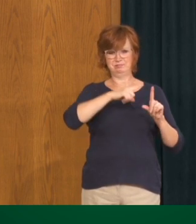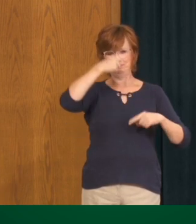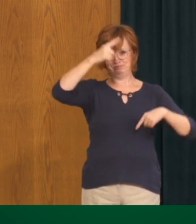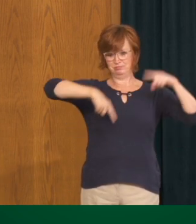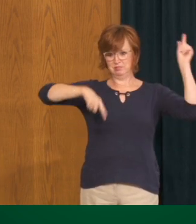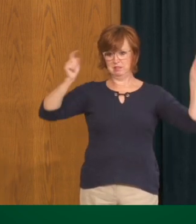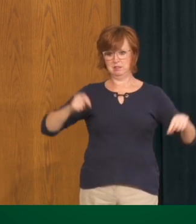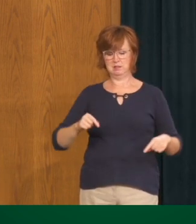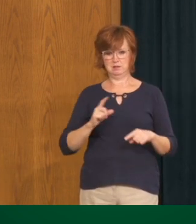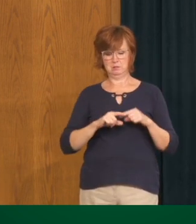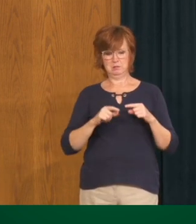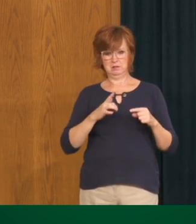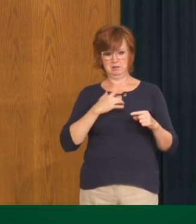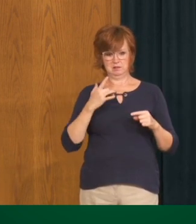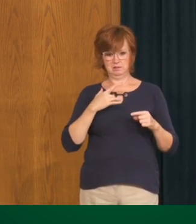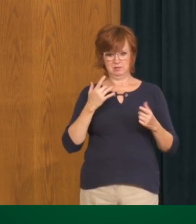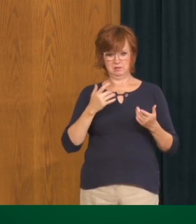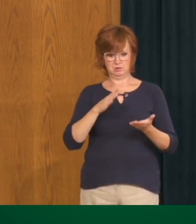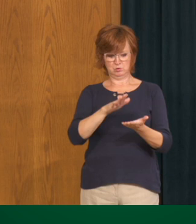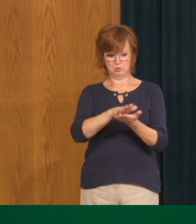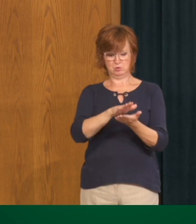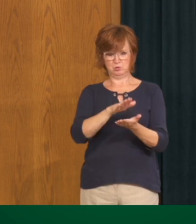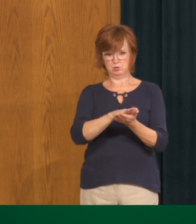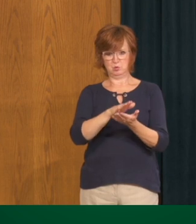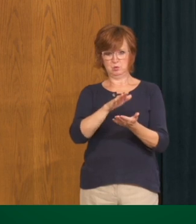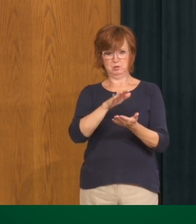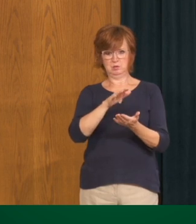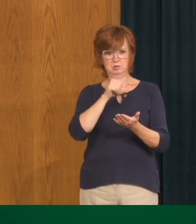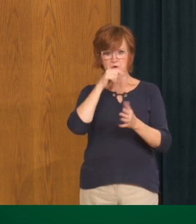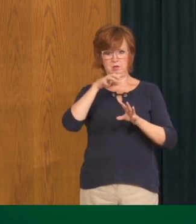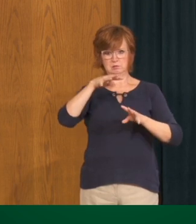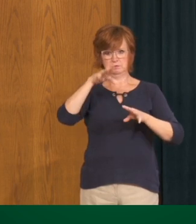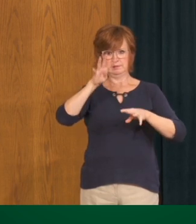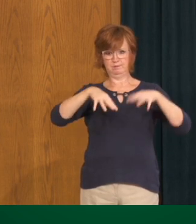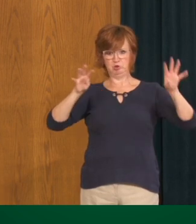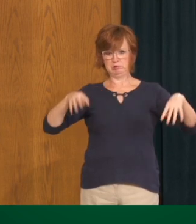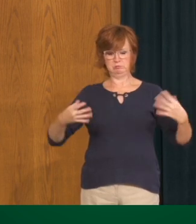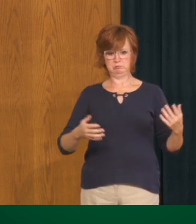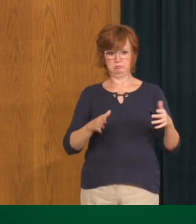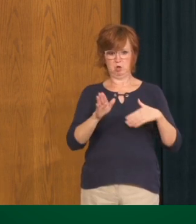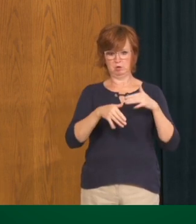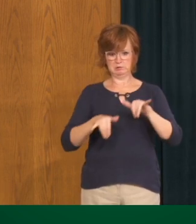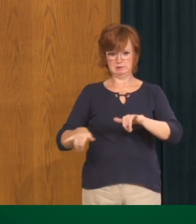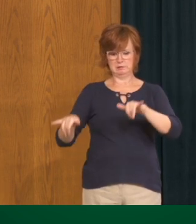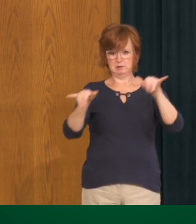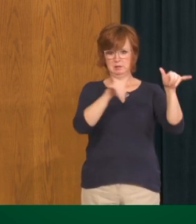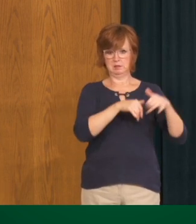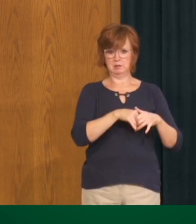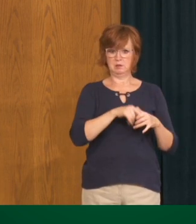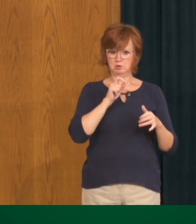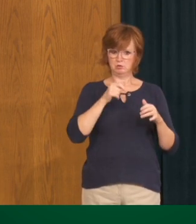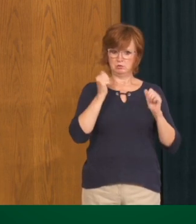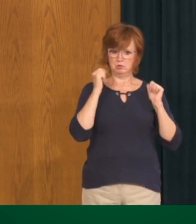in crowded areas where you can't physically distance. So under your plan, why is it okay that some students may be